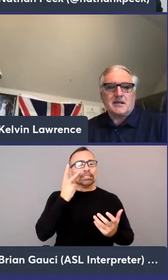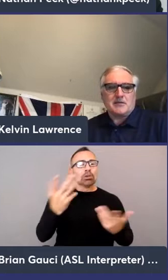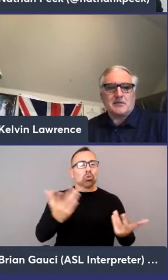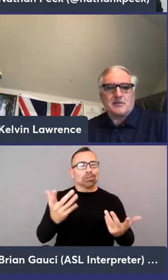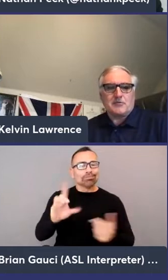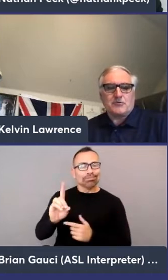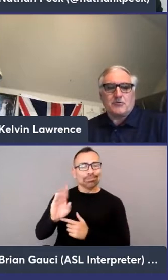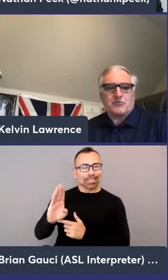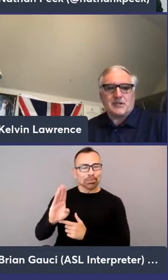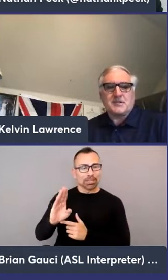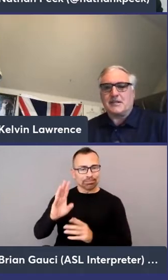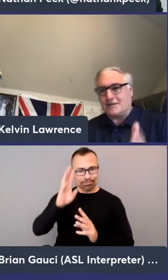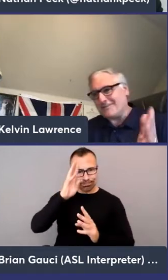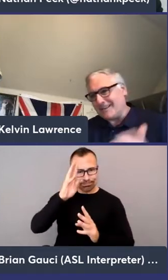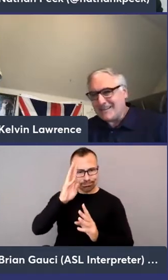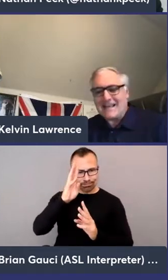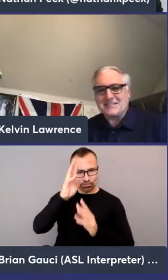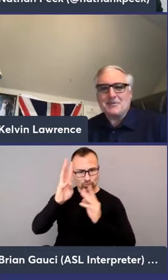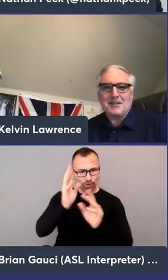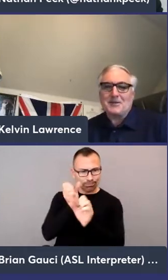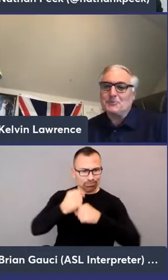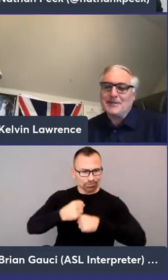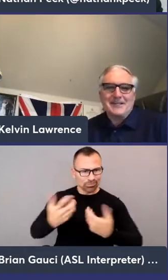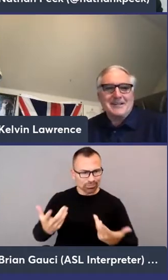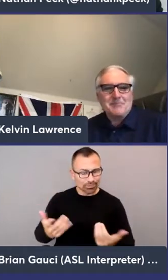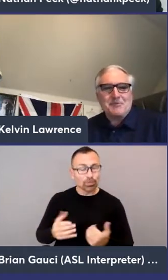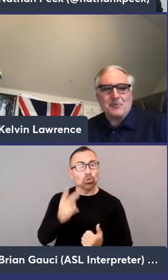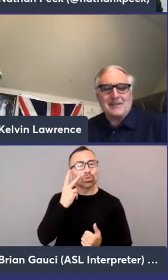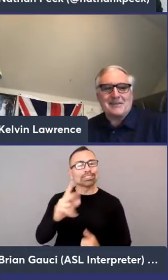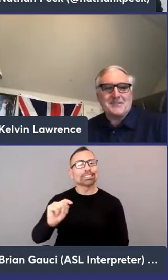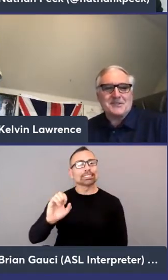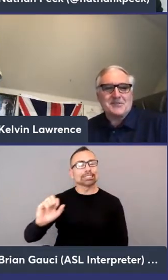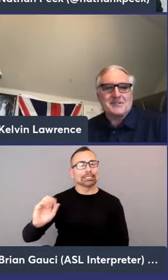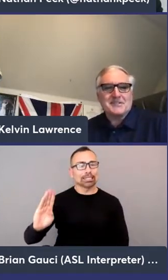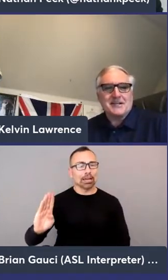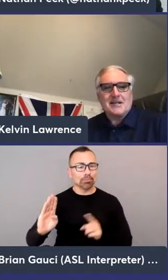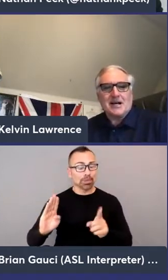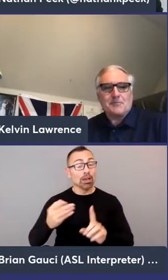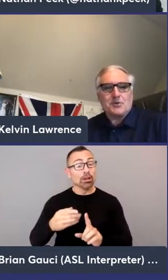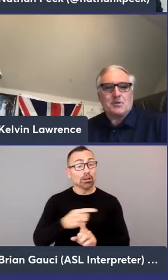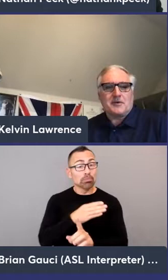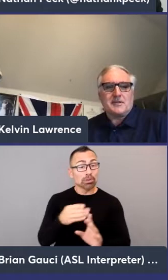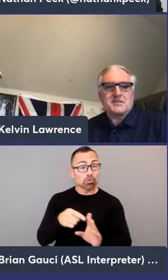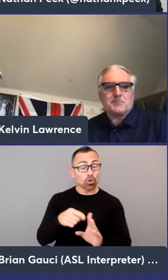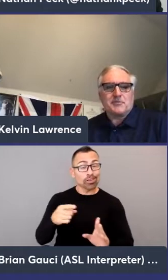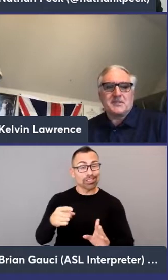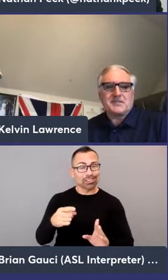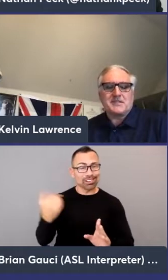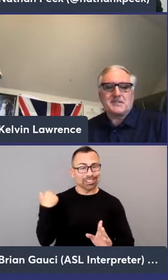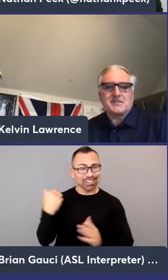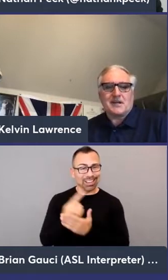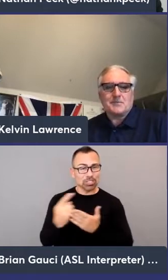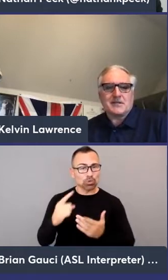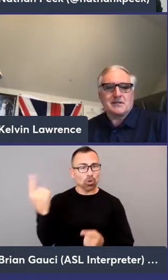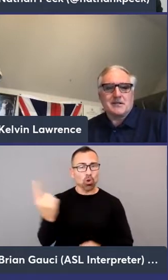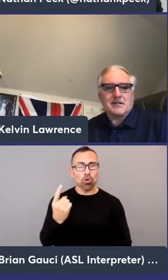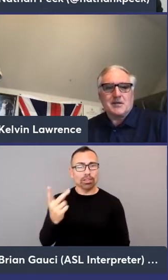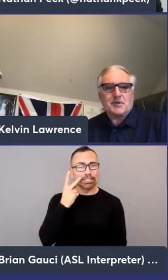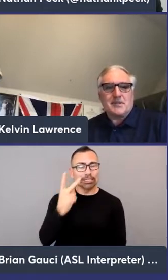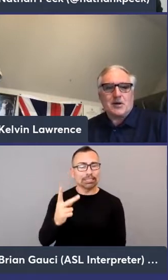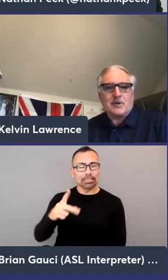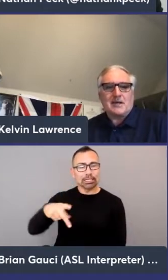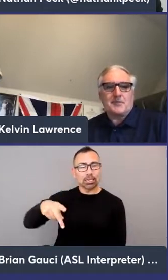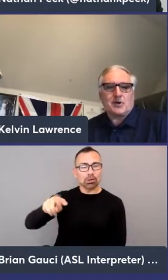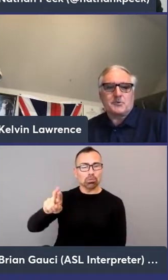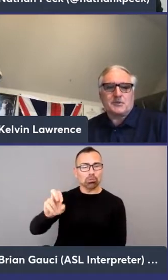see here that traditionally, as in last week, before we announced serverless, you would have only seen provisioned instance types here.